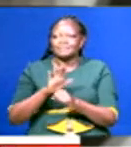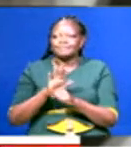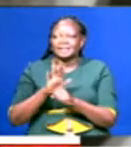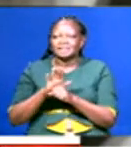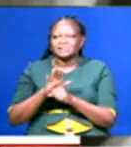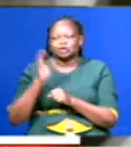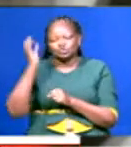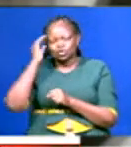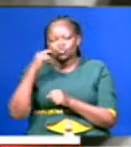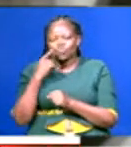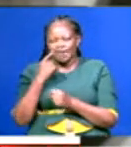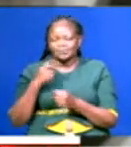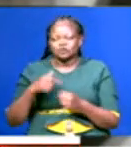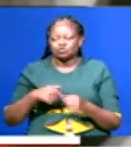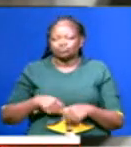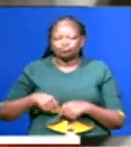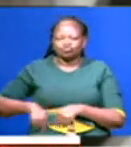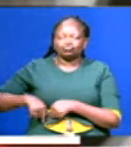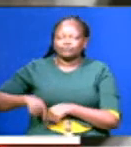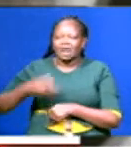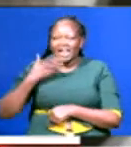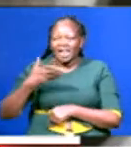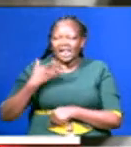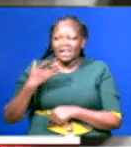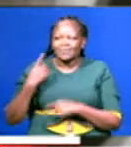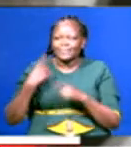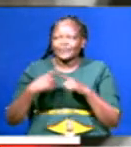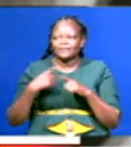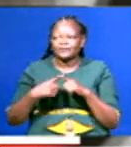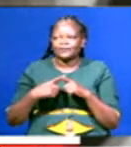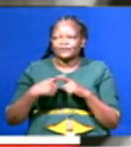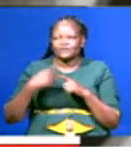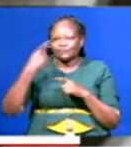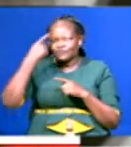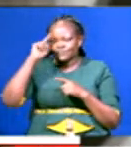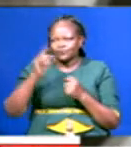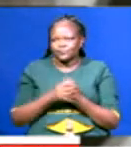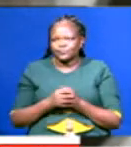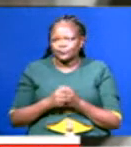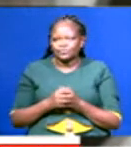had diarrhea and vomiting tested positive for